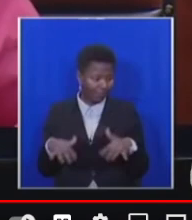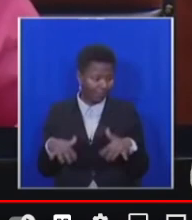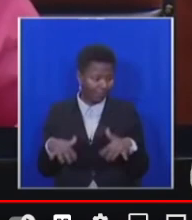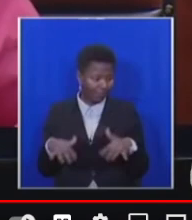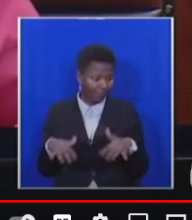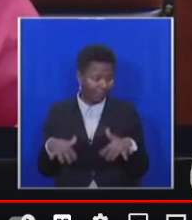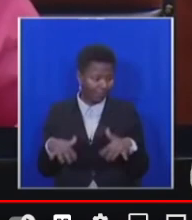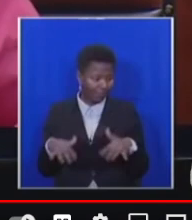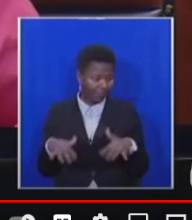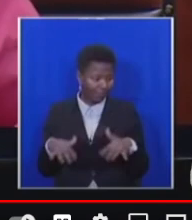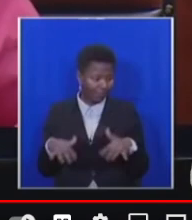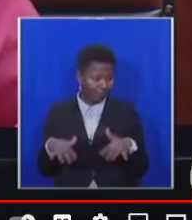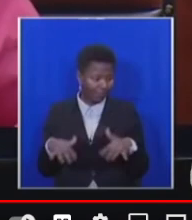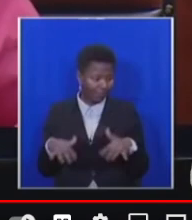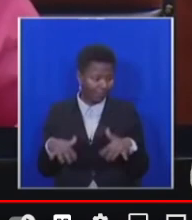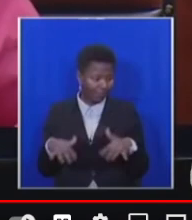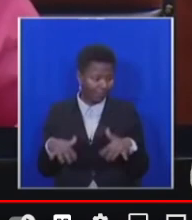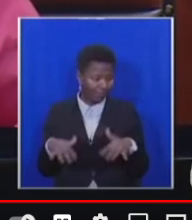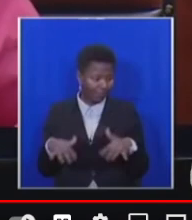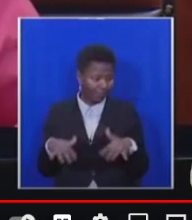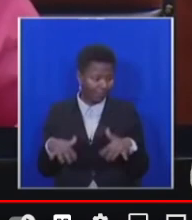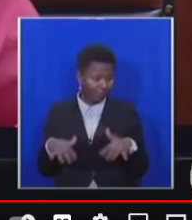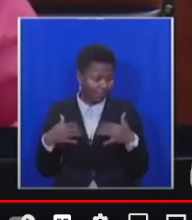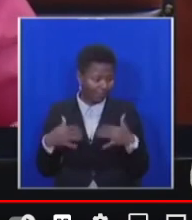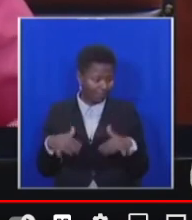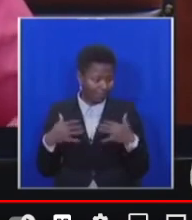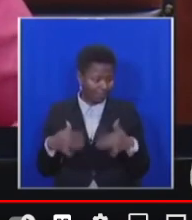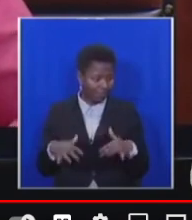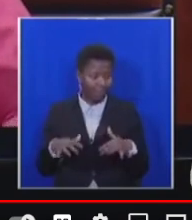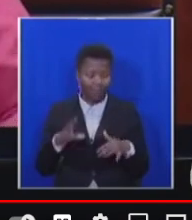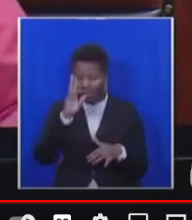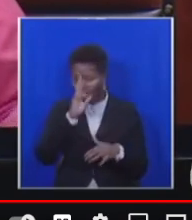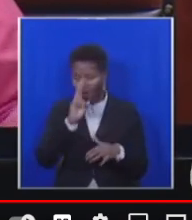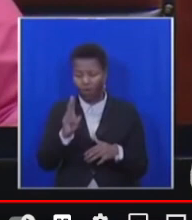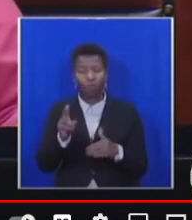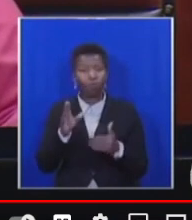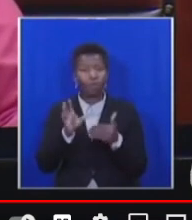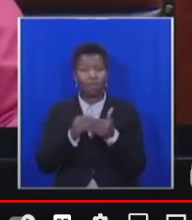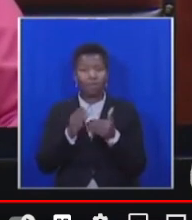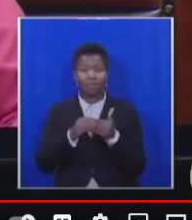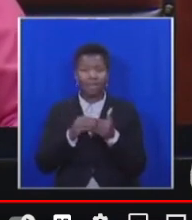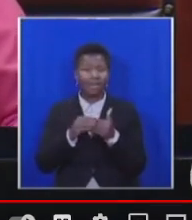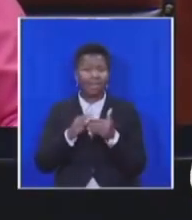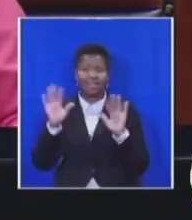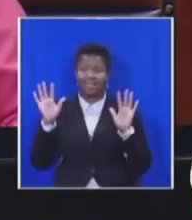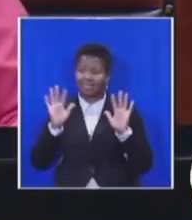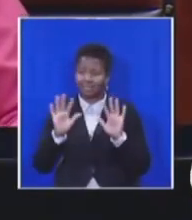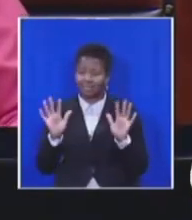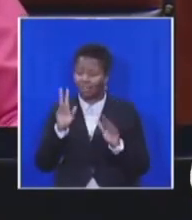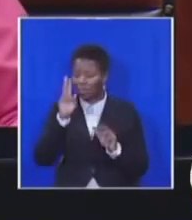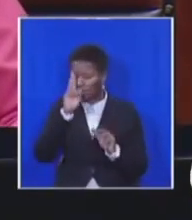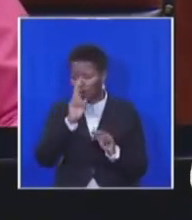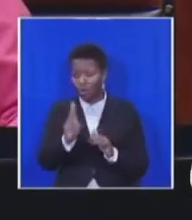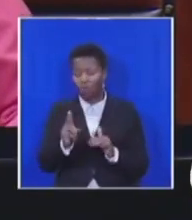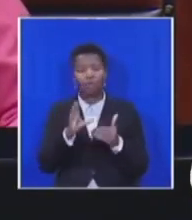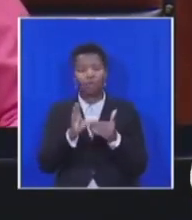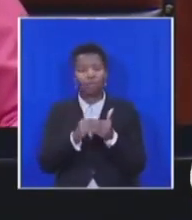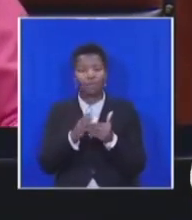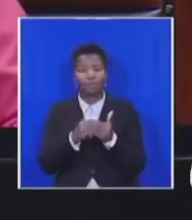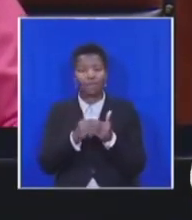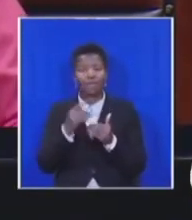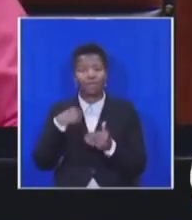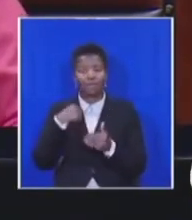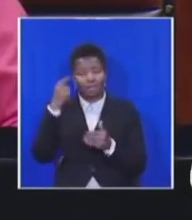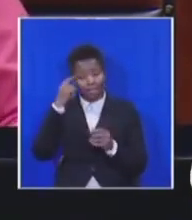on. Get some cojones! Right. Yeah. It's not right. Honorable members, I think